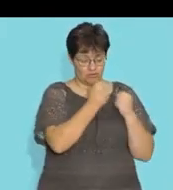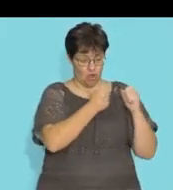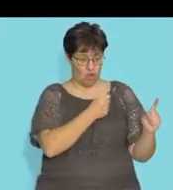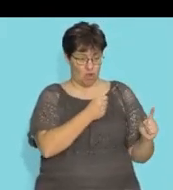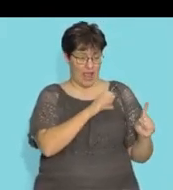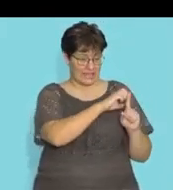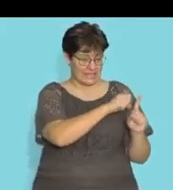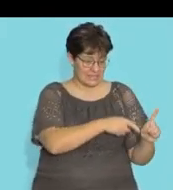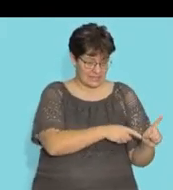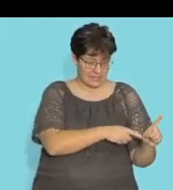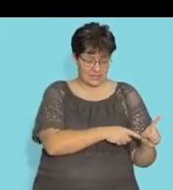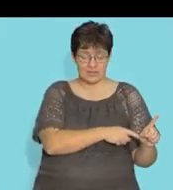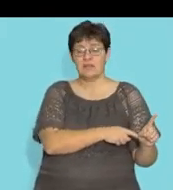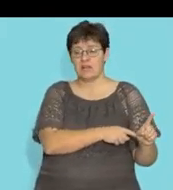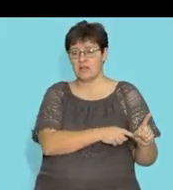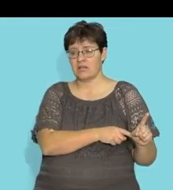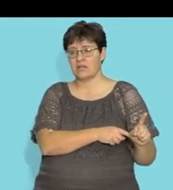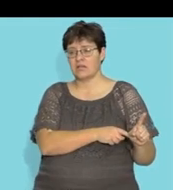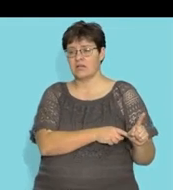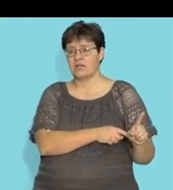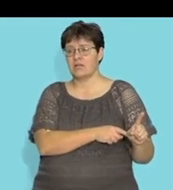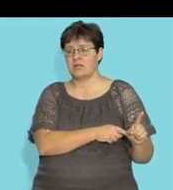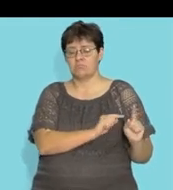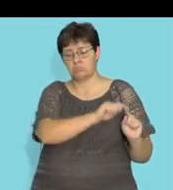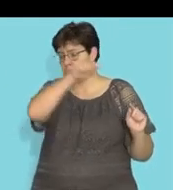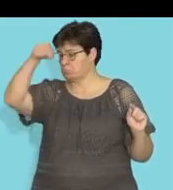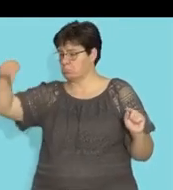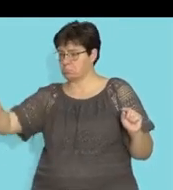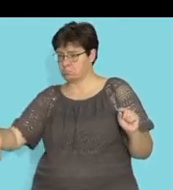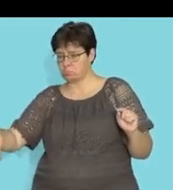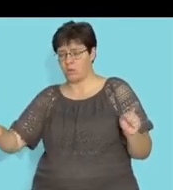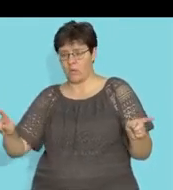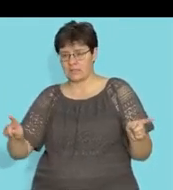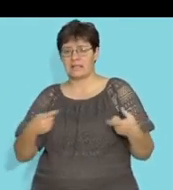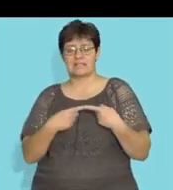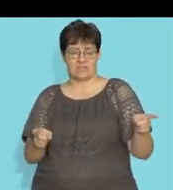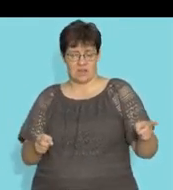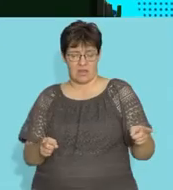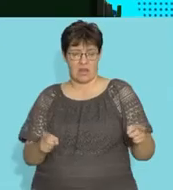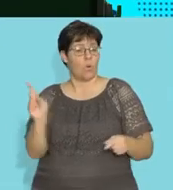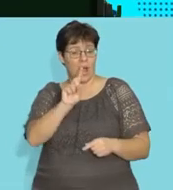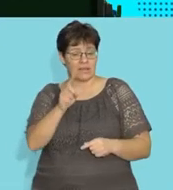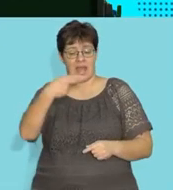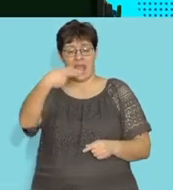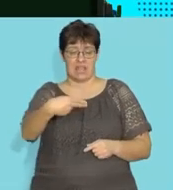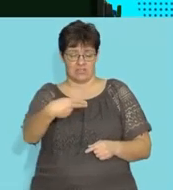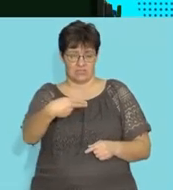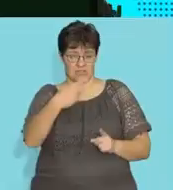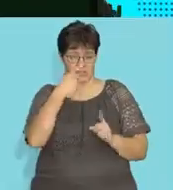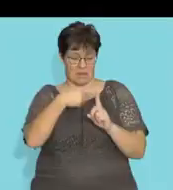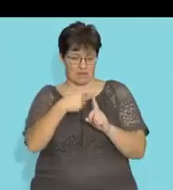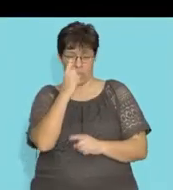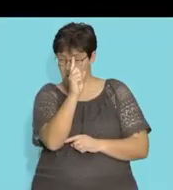when we have a strong acid, the conjugate base of the acid, remember, differs by